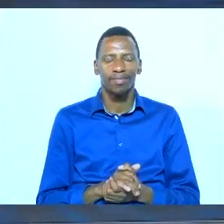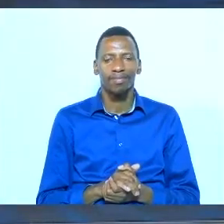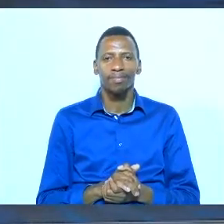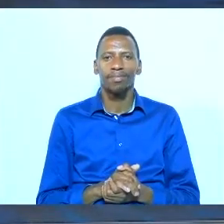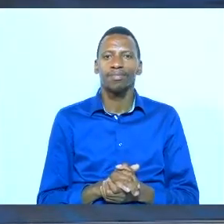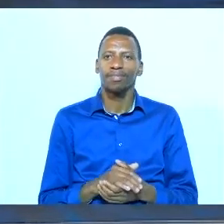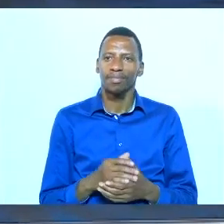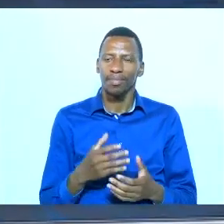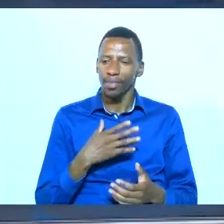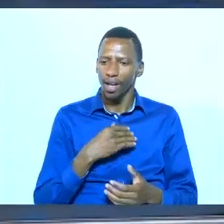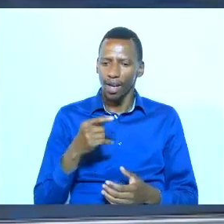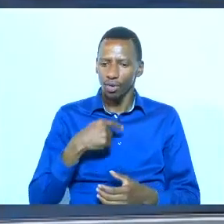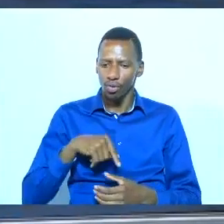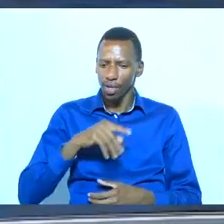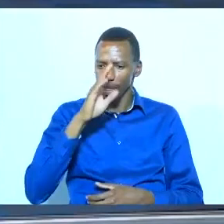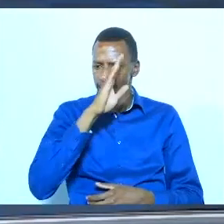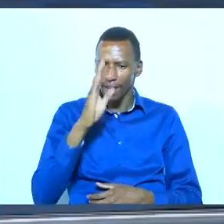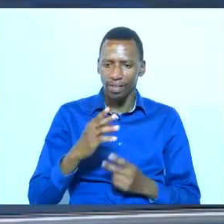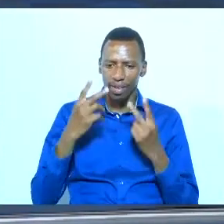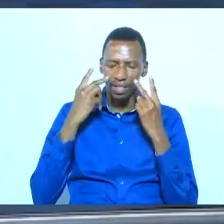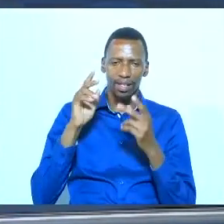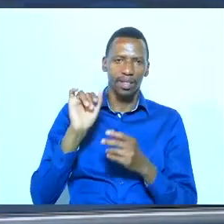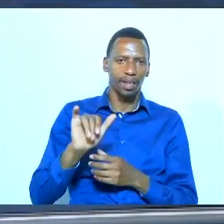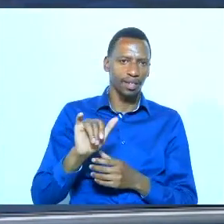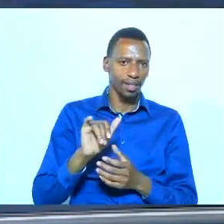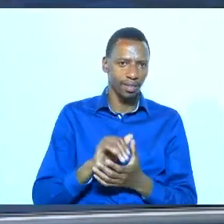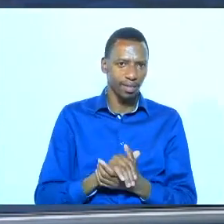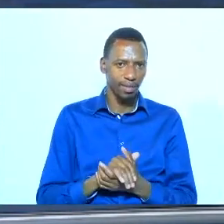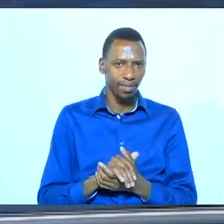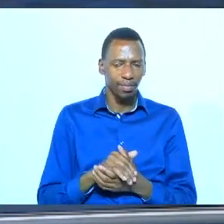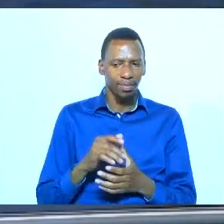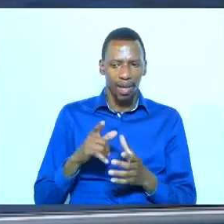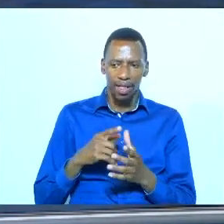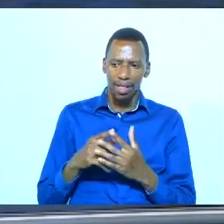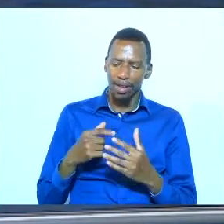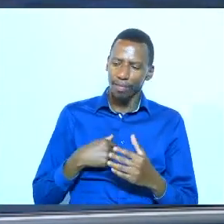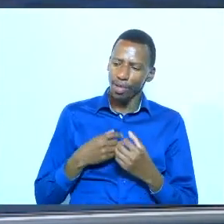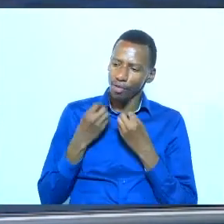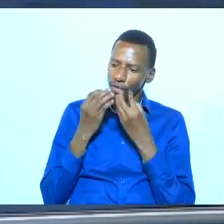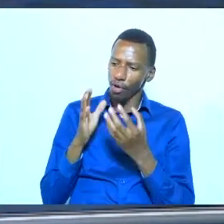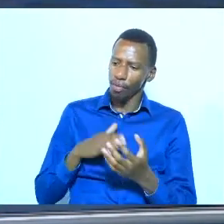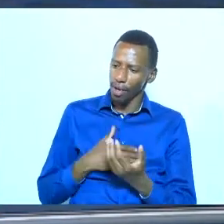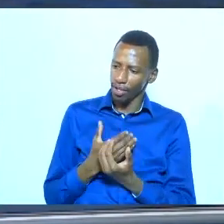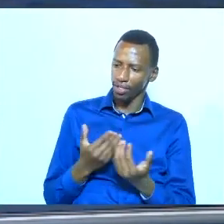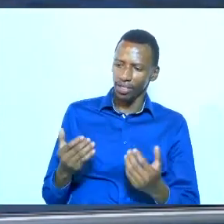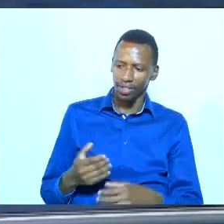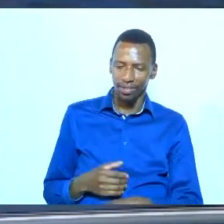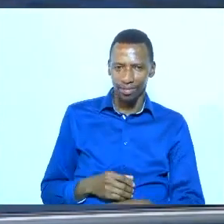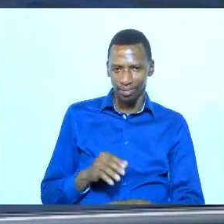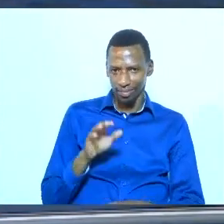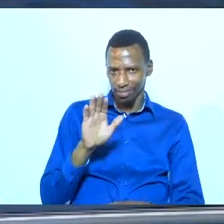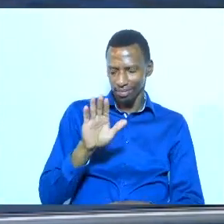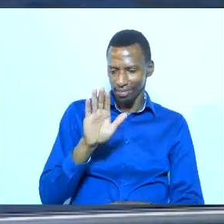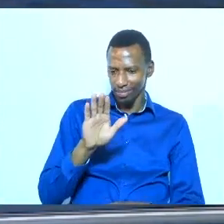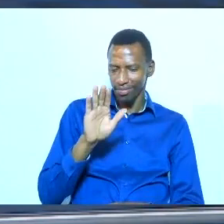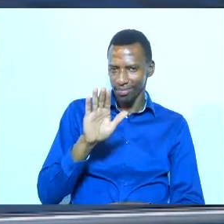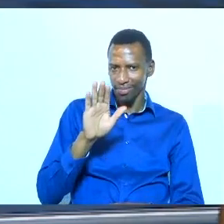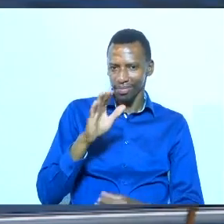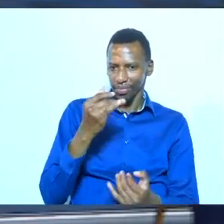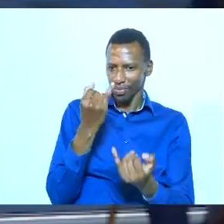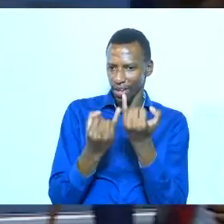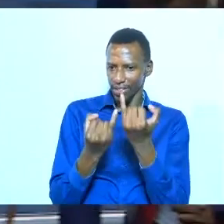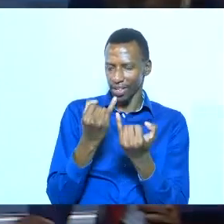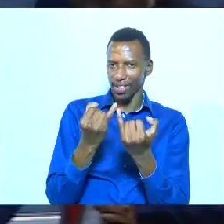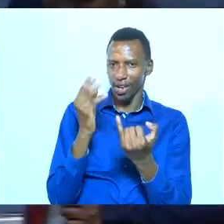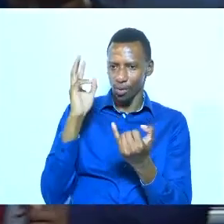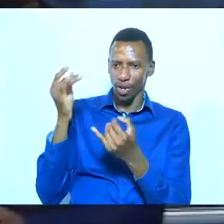And we never saw that. Then I told them, I will do on Saturday because that's